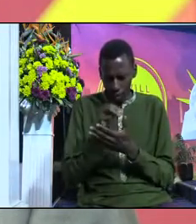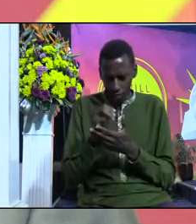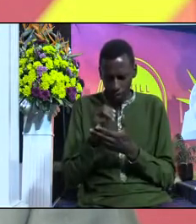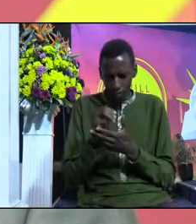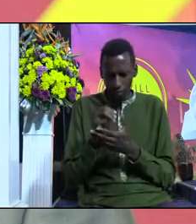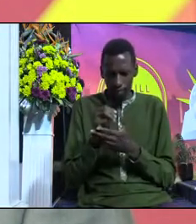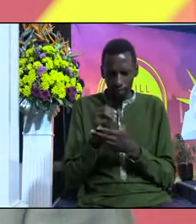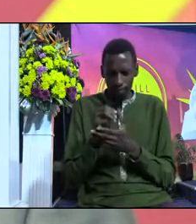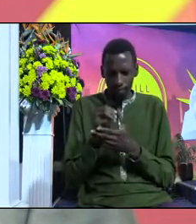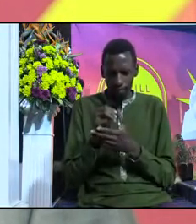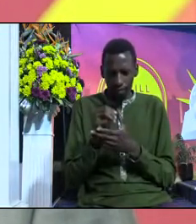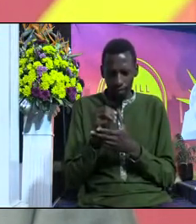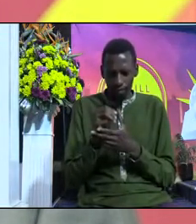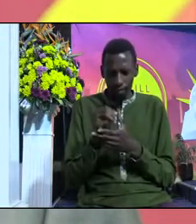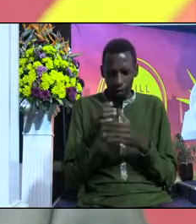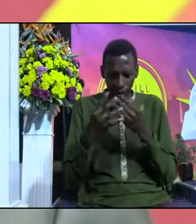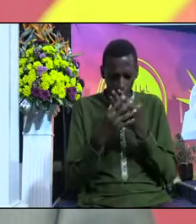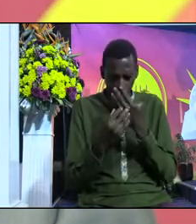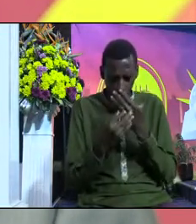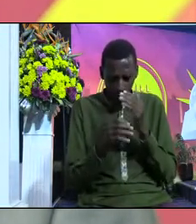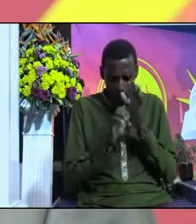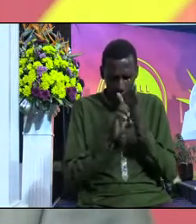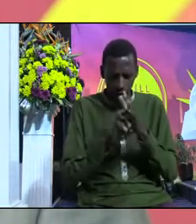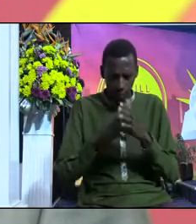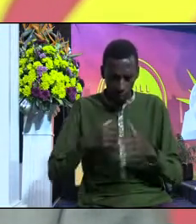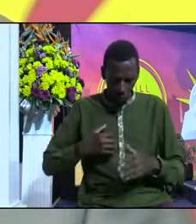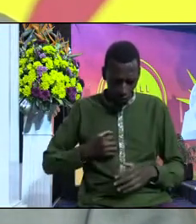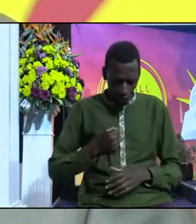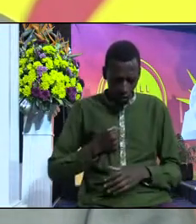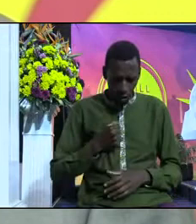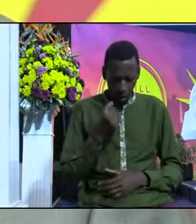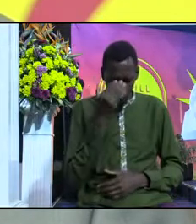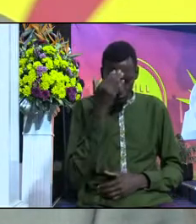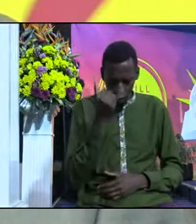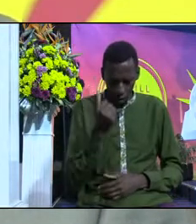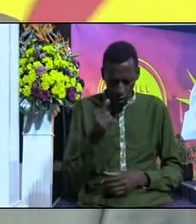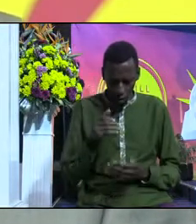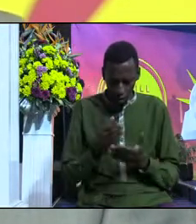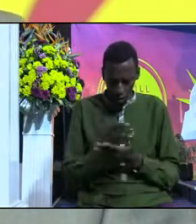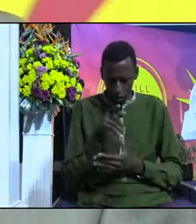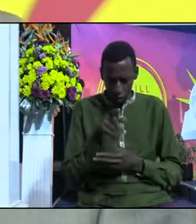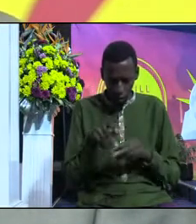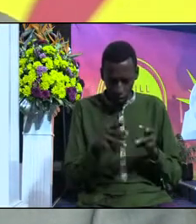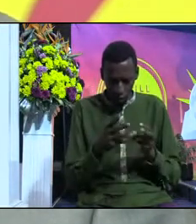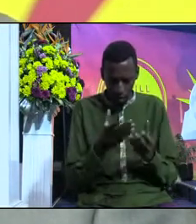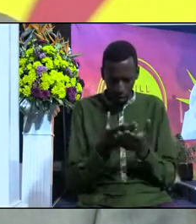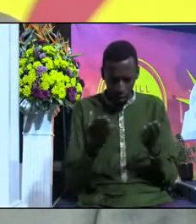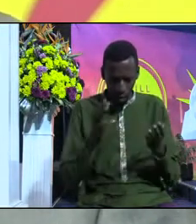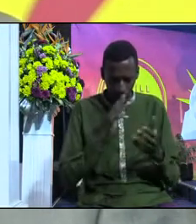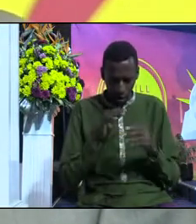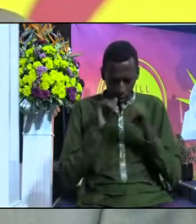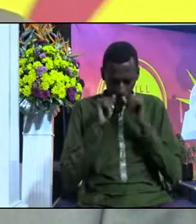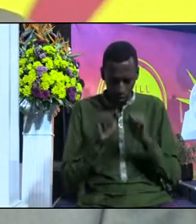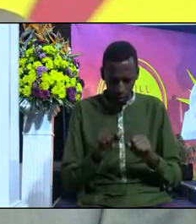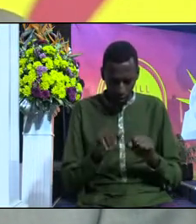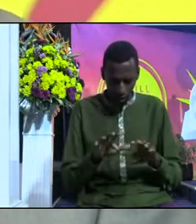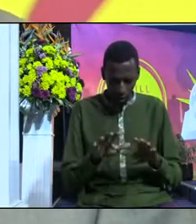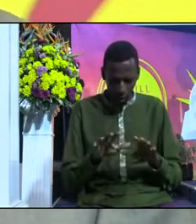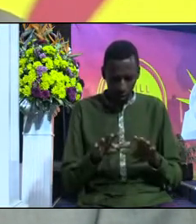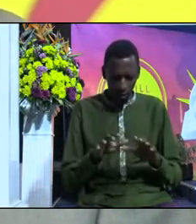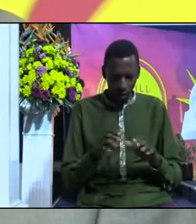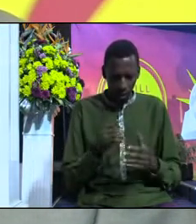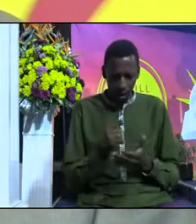after the example of Joseph. For this way they are blessed. May you help them, Lord,